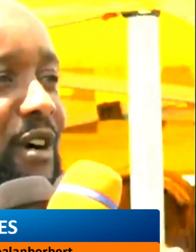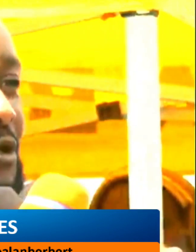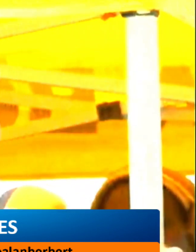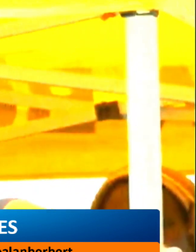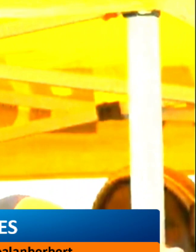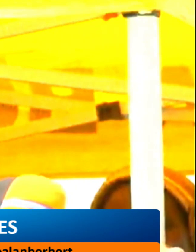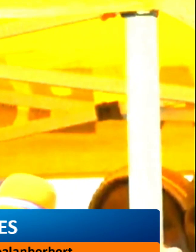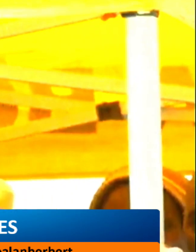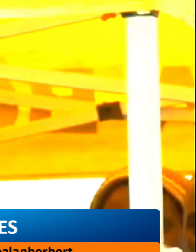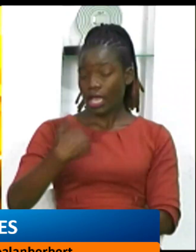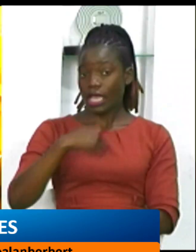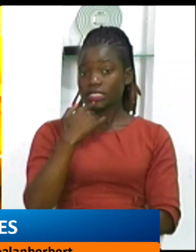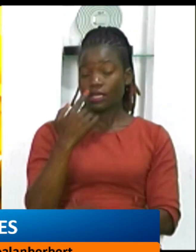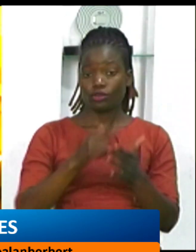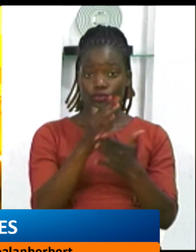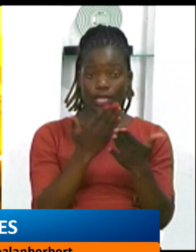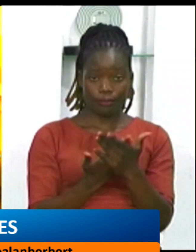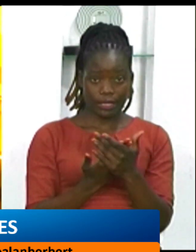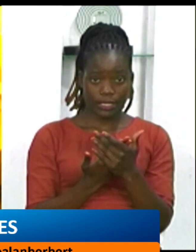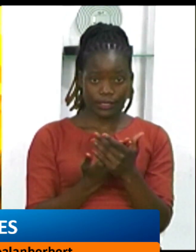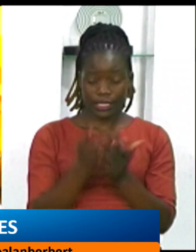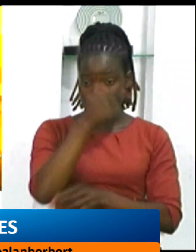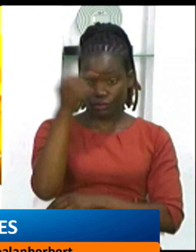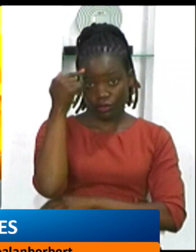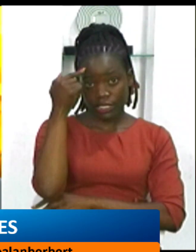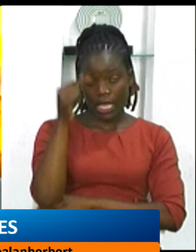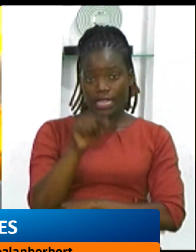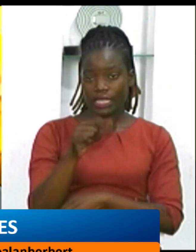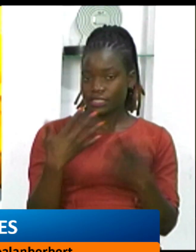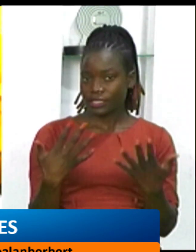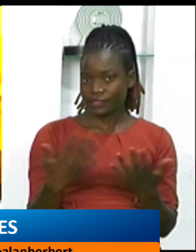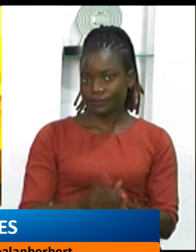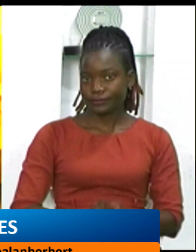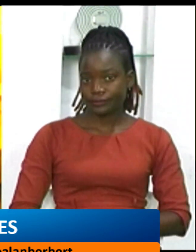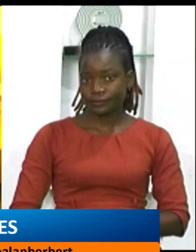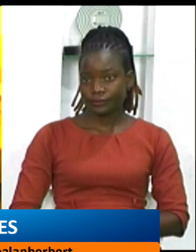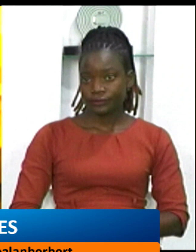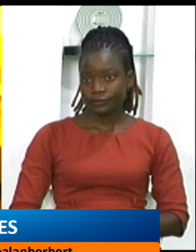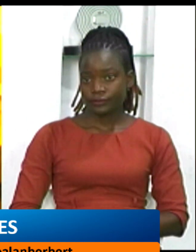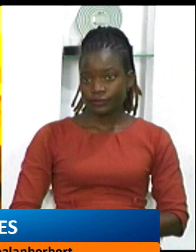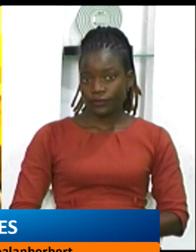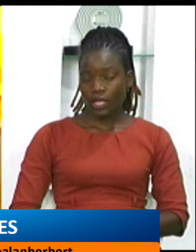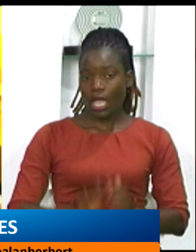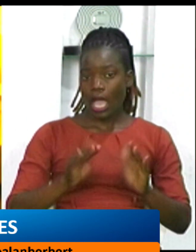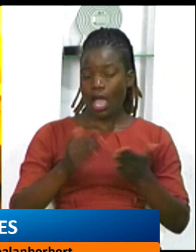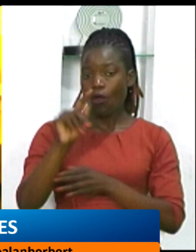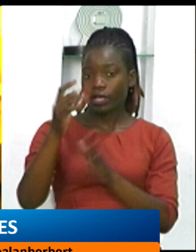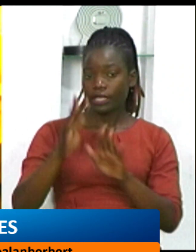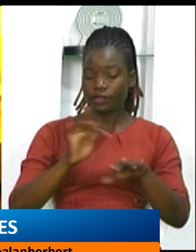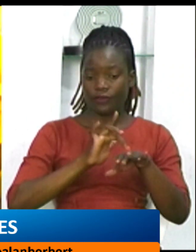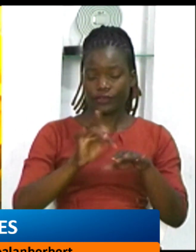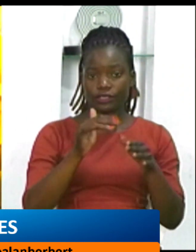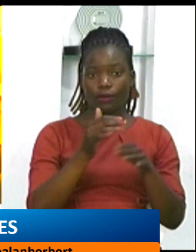nini mimi nasema tu appeal ni hivi? Hii mambo ile wananchi wanaafektiwa na hiyo